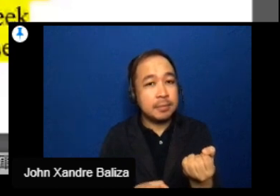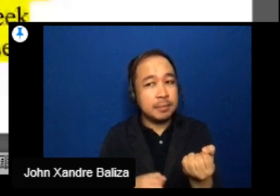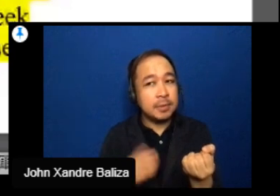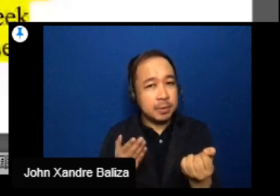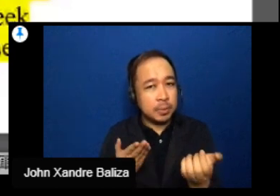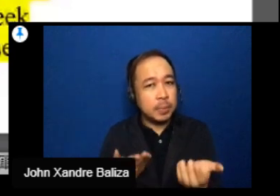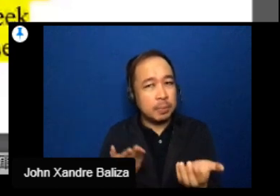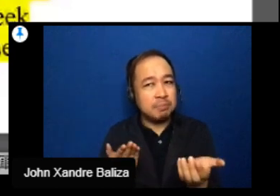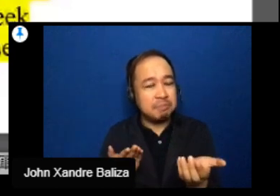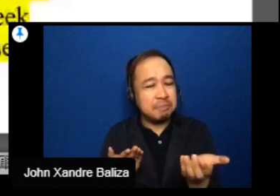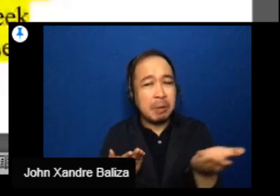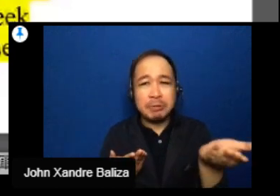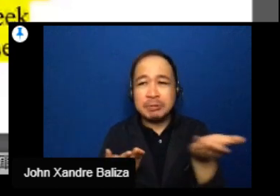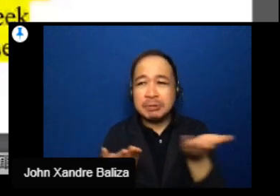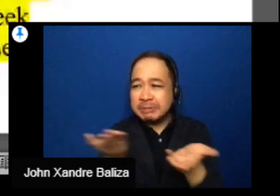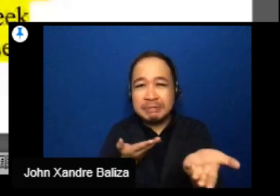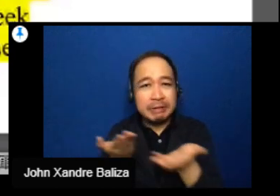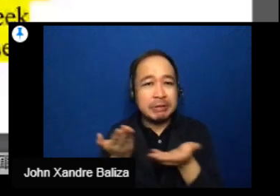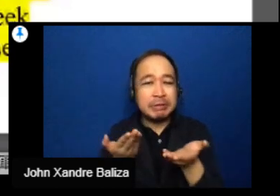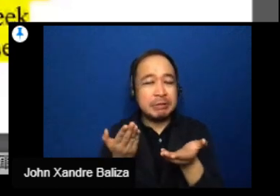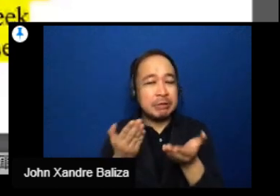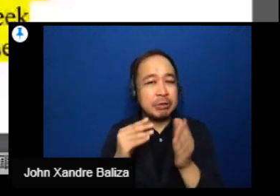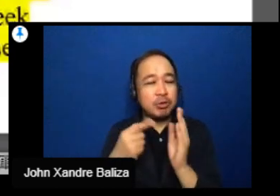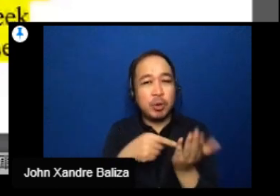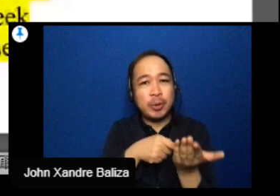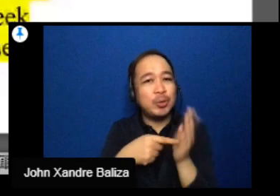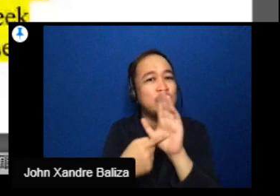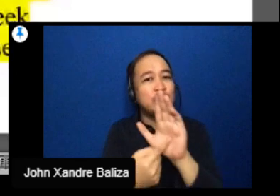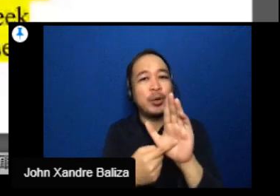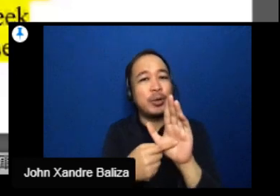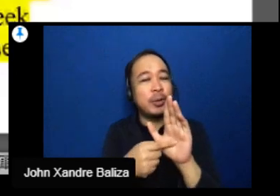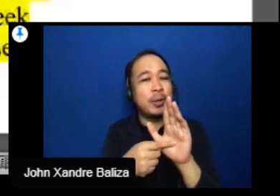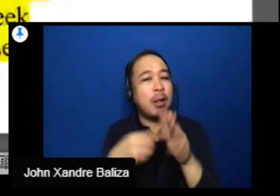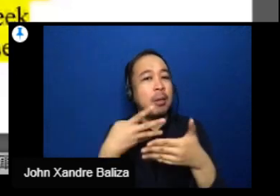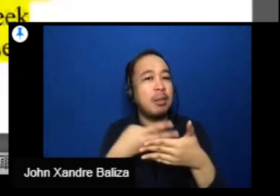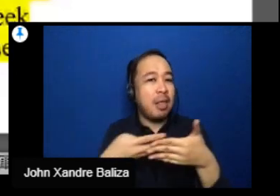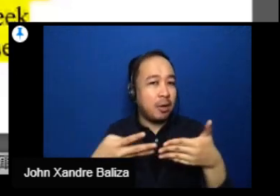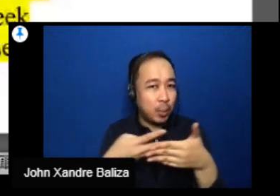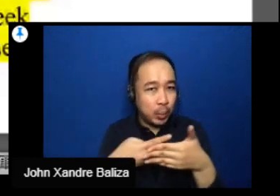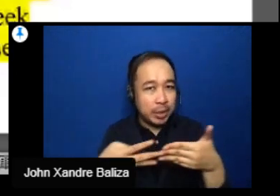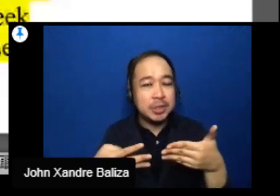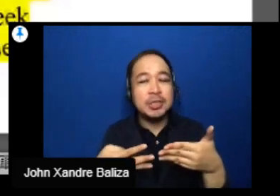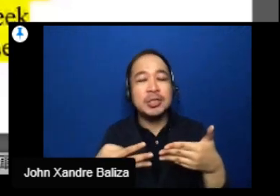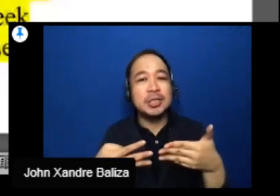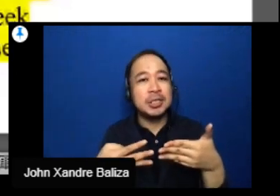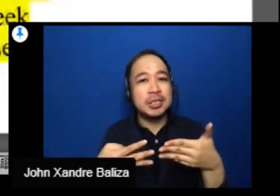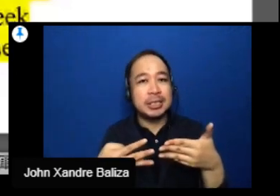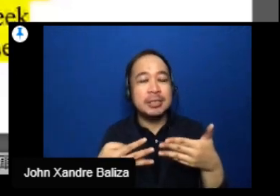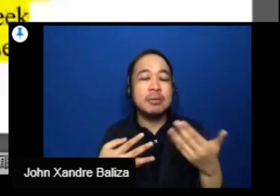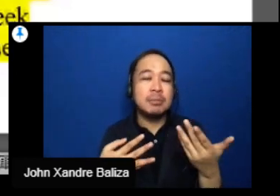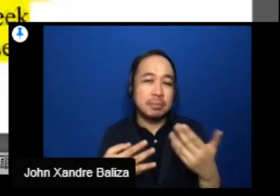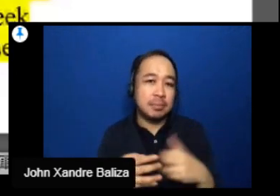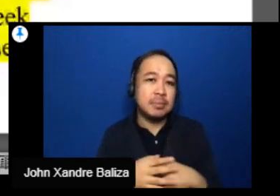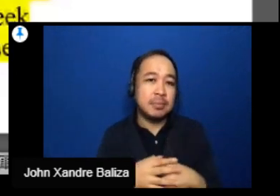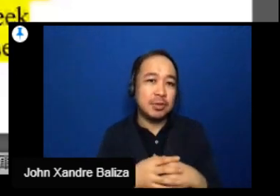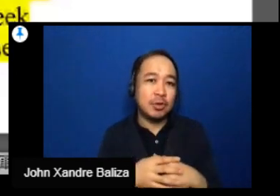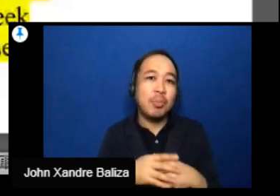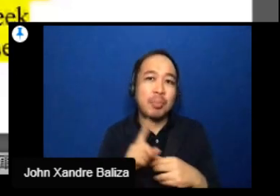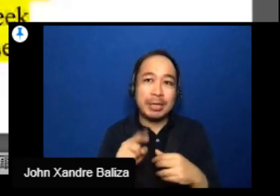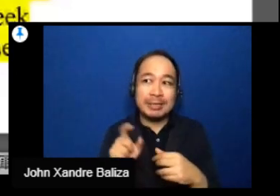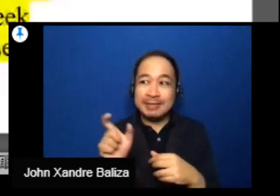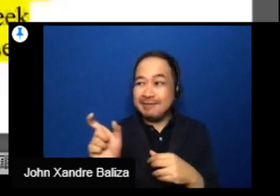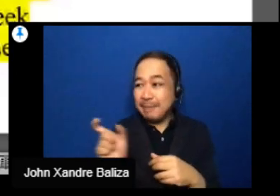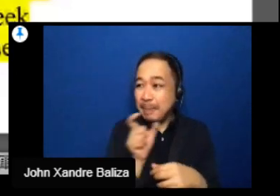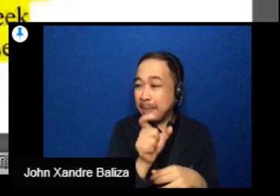suggestions to reflect language which is being taken as parts.